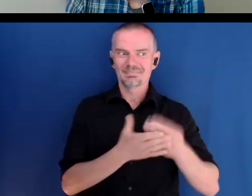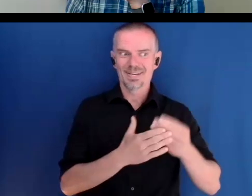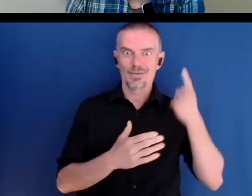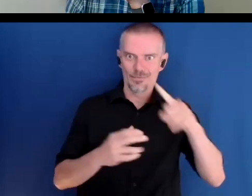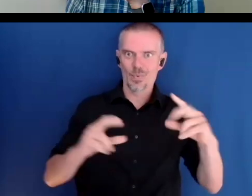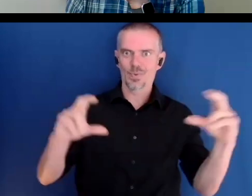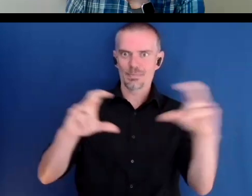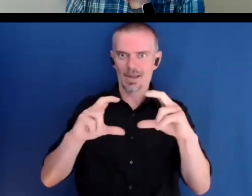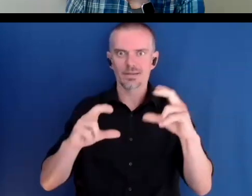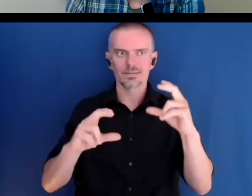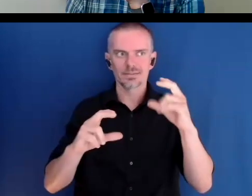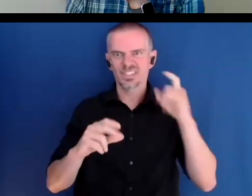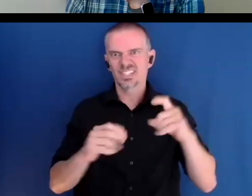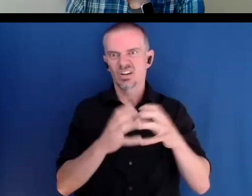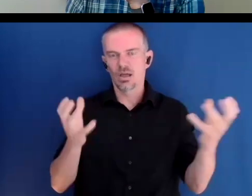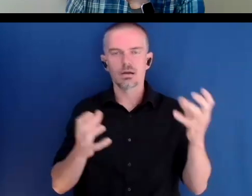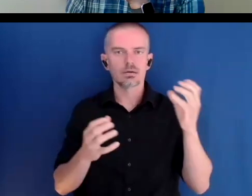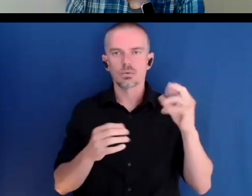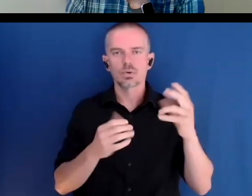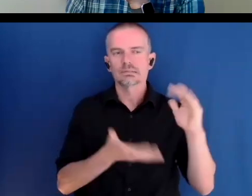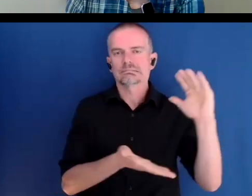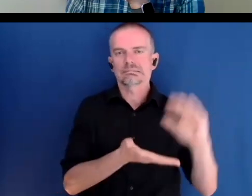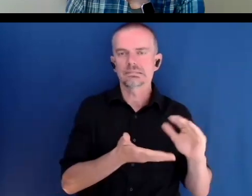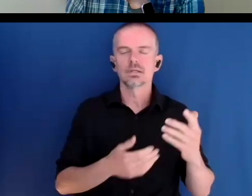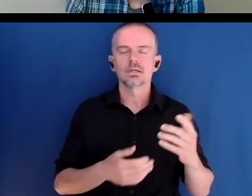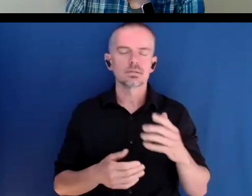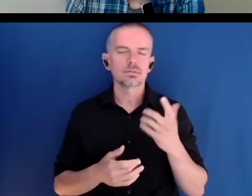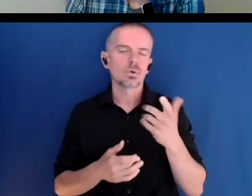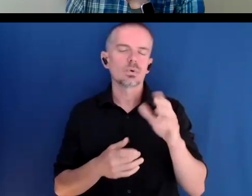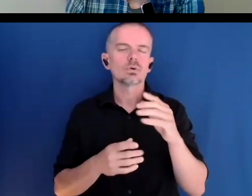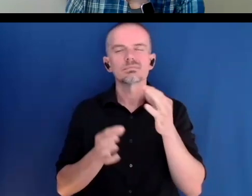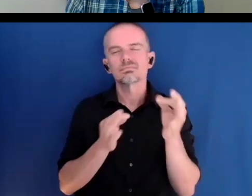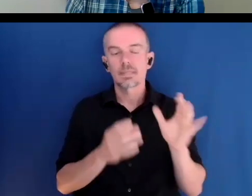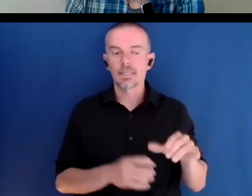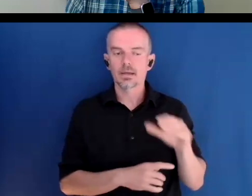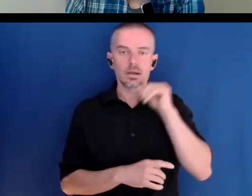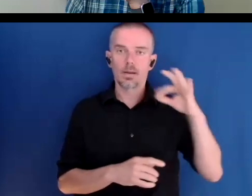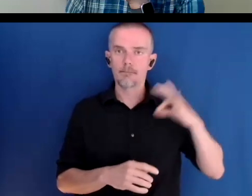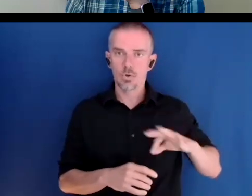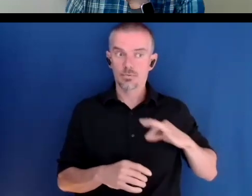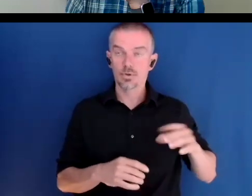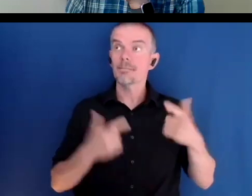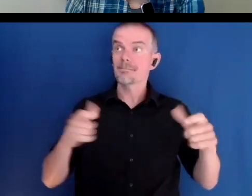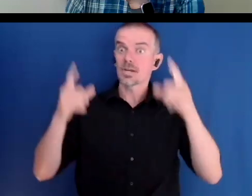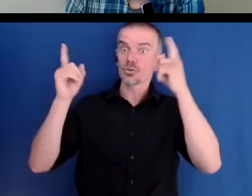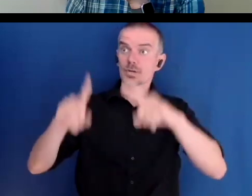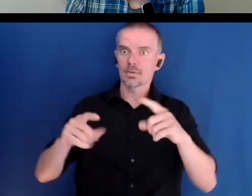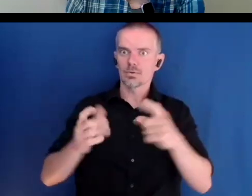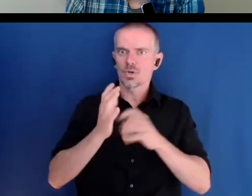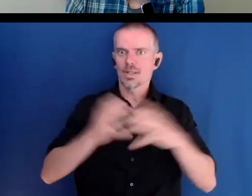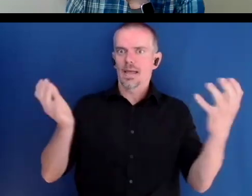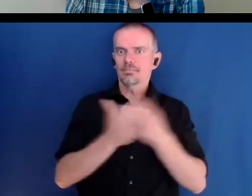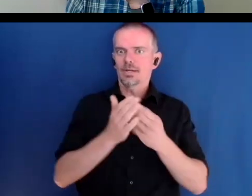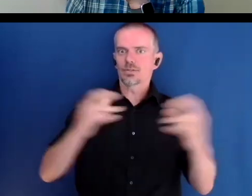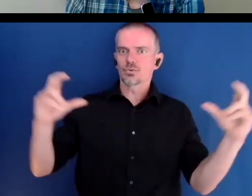specific context is this nonprofit can have trouble providing match for larger agreements where we're assisting